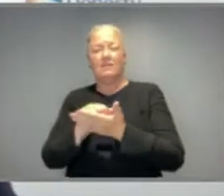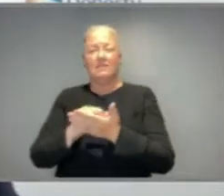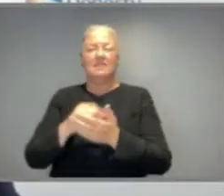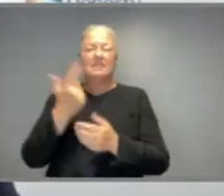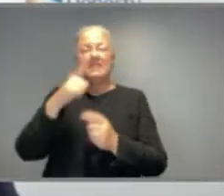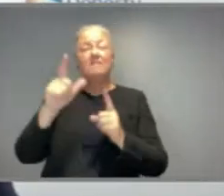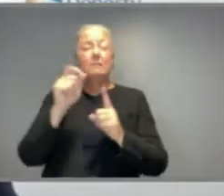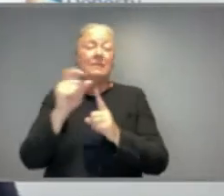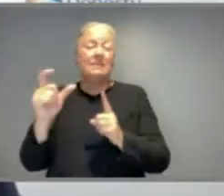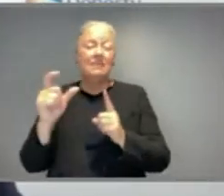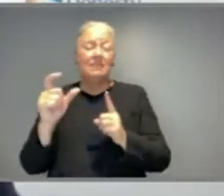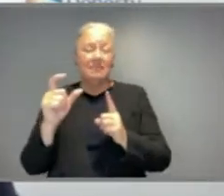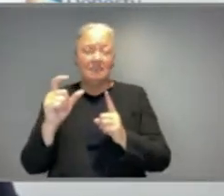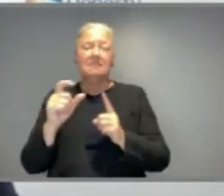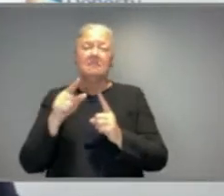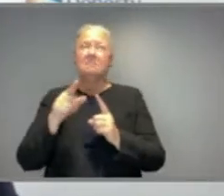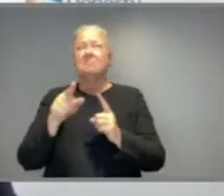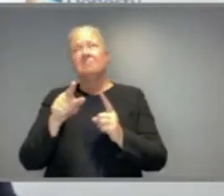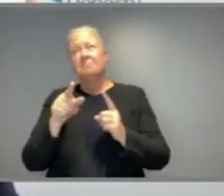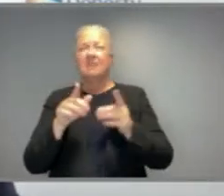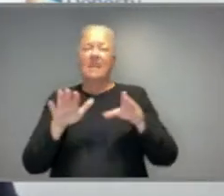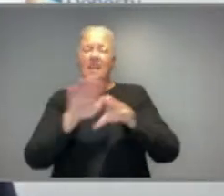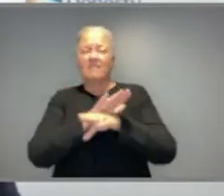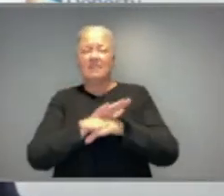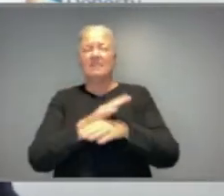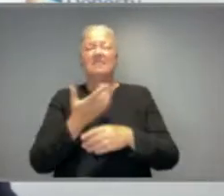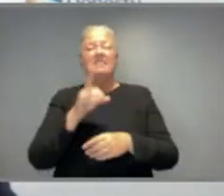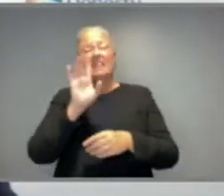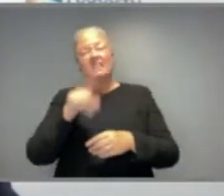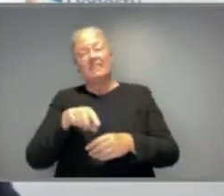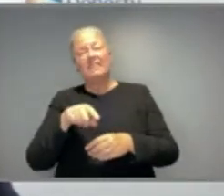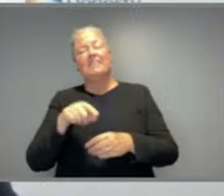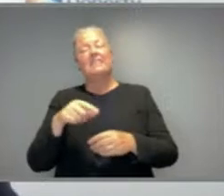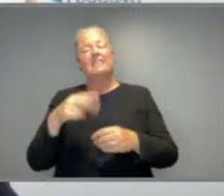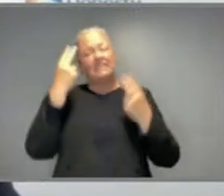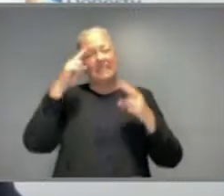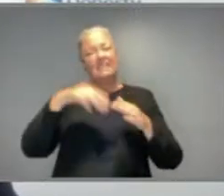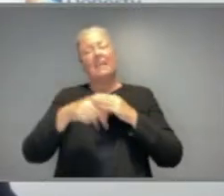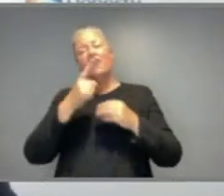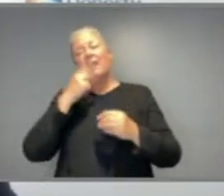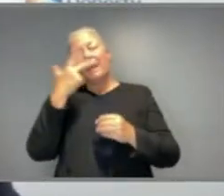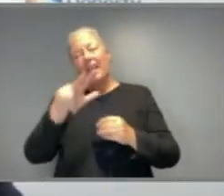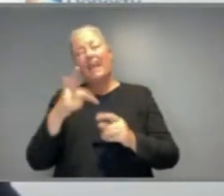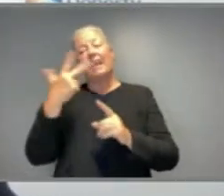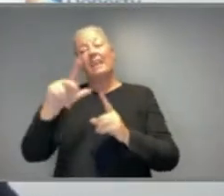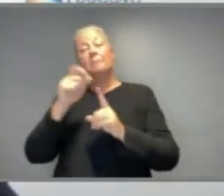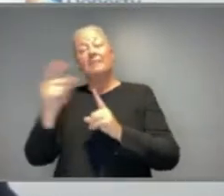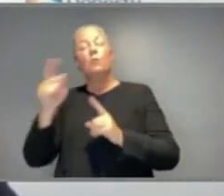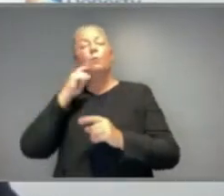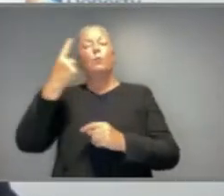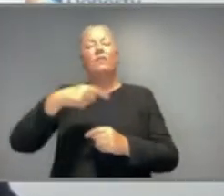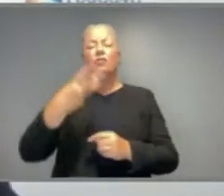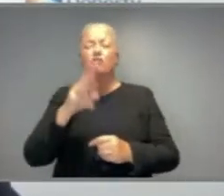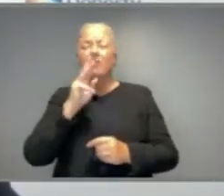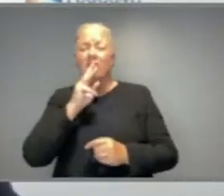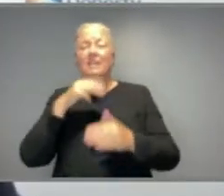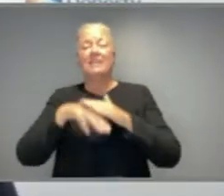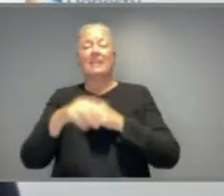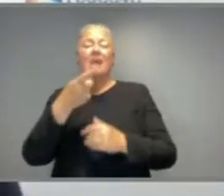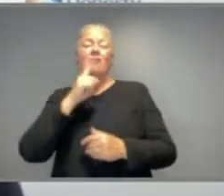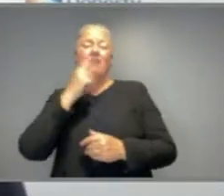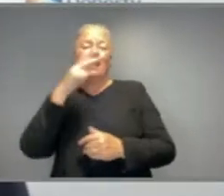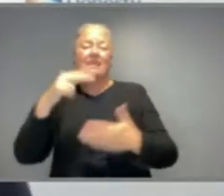70% coverage, we see 2,000 deaths within 180 days. At 80%, we see 1,300 within 180 days. This